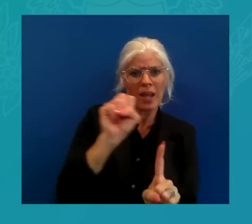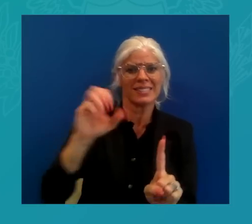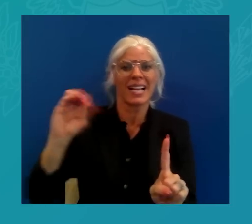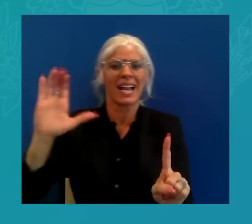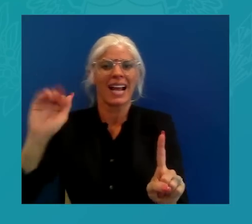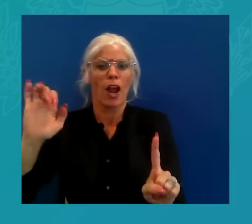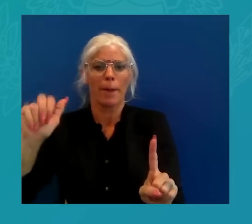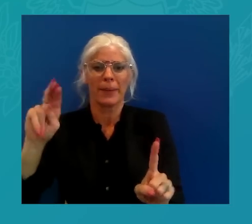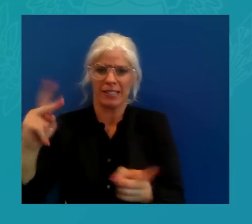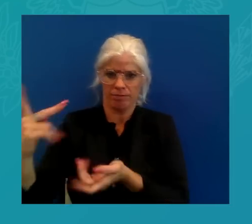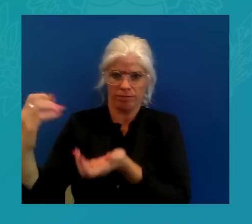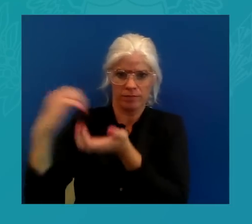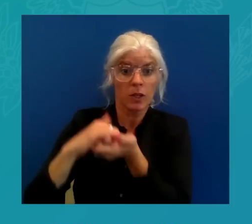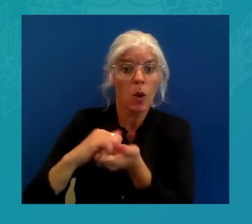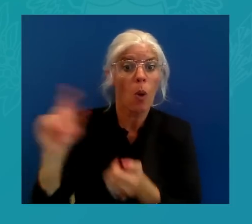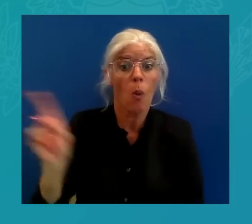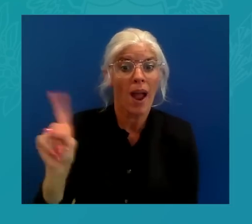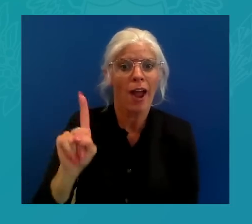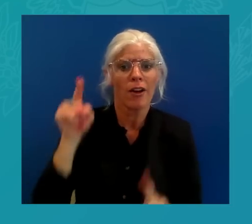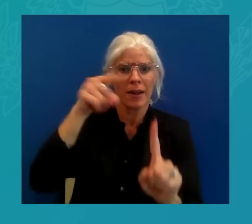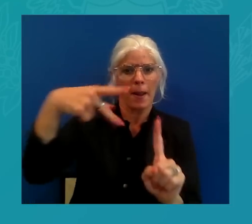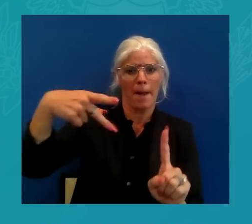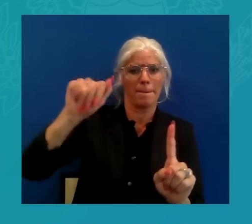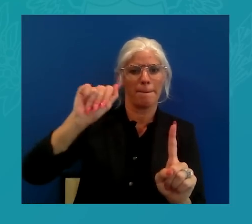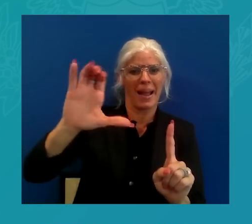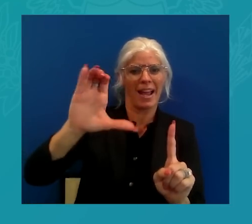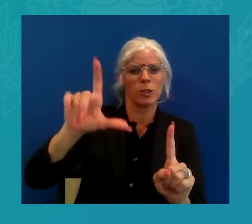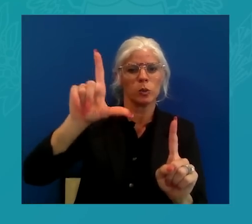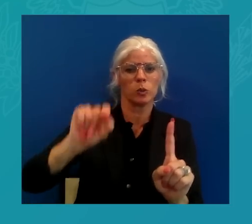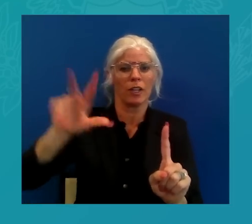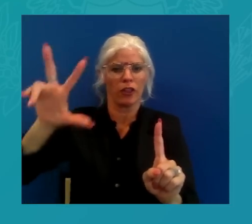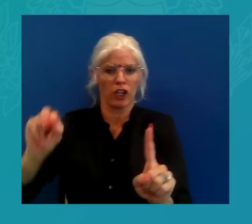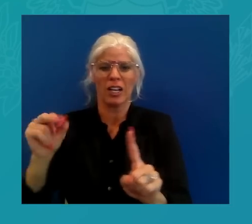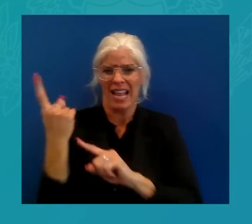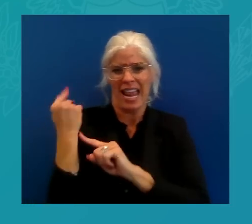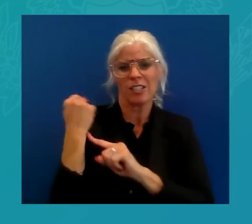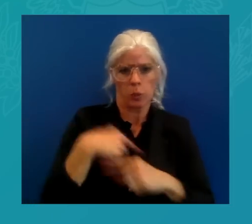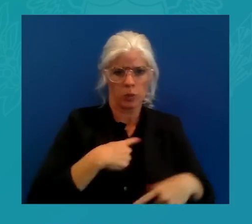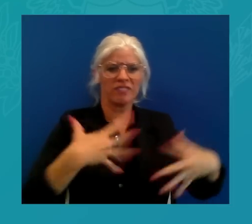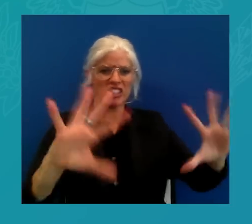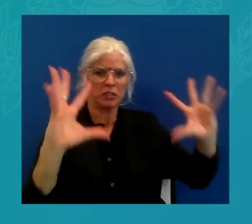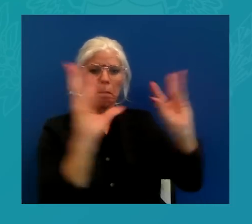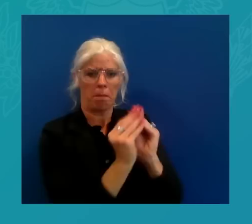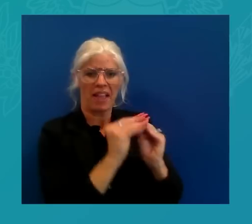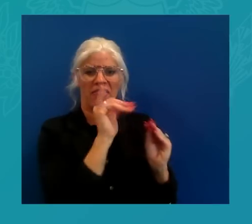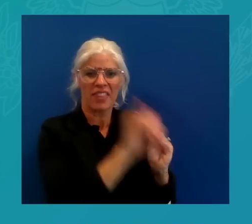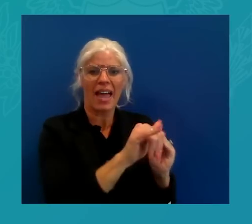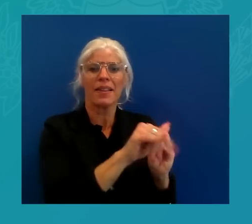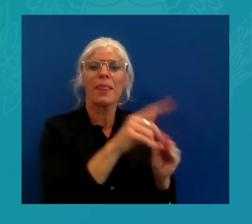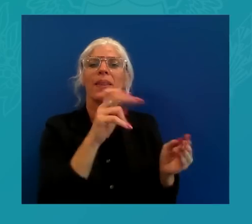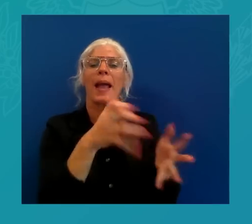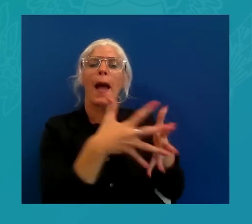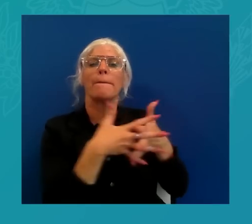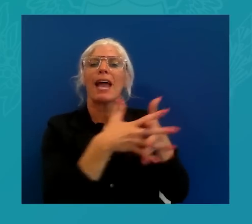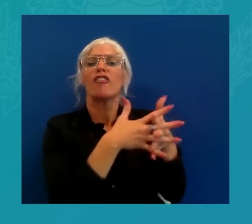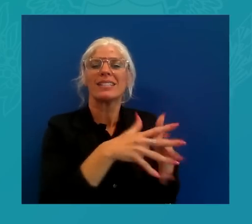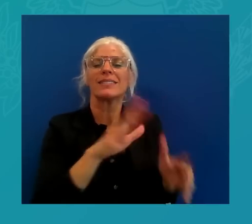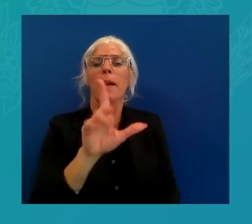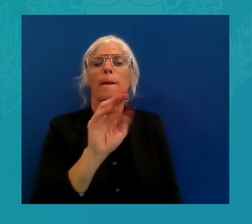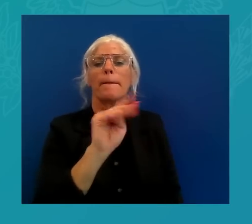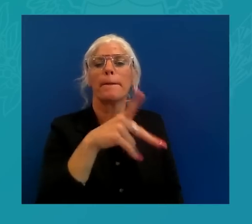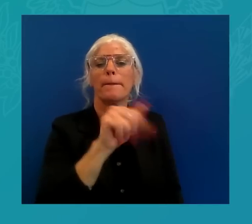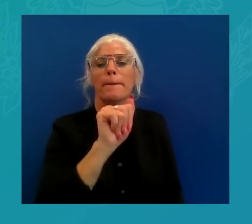as we call it, PAC 2030, last year at the Summit of the Americas. PAC 2030 is designed to